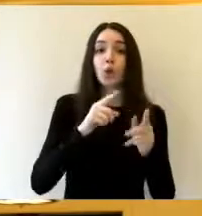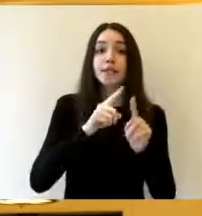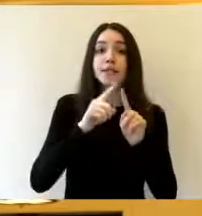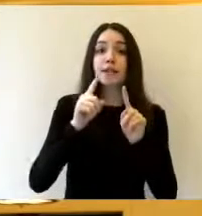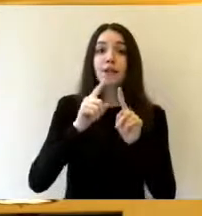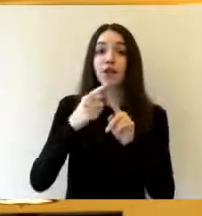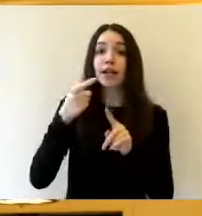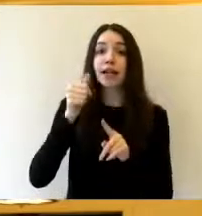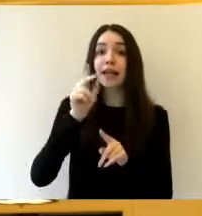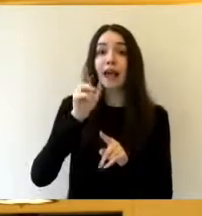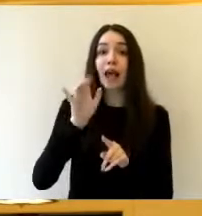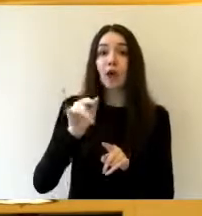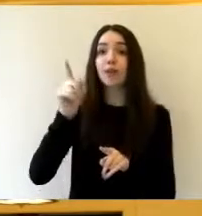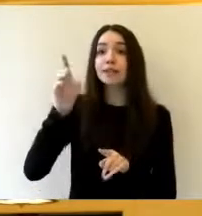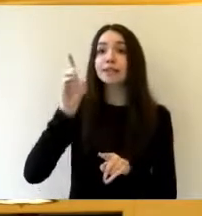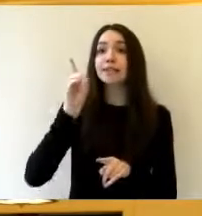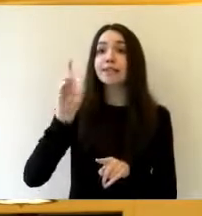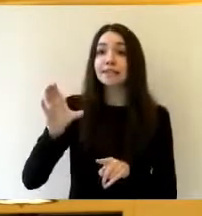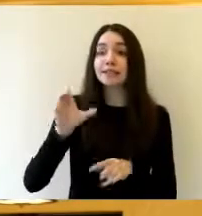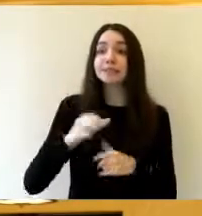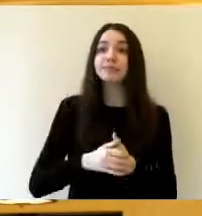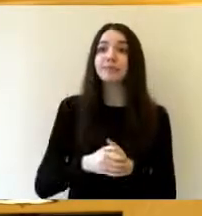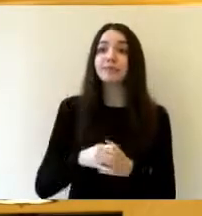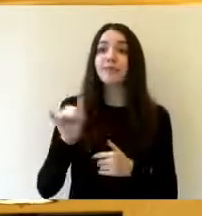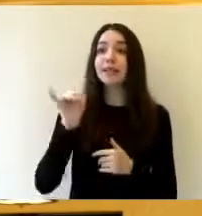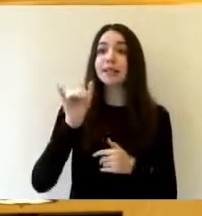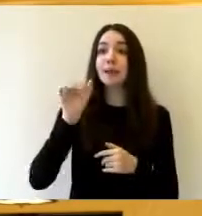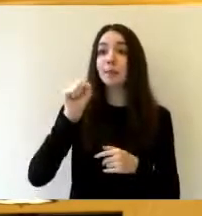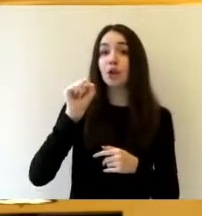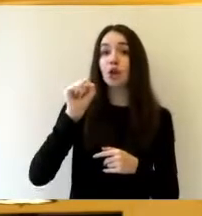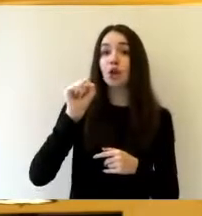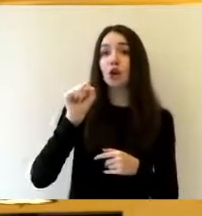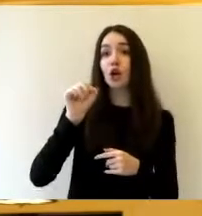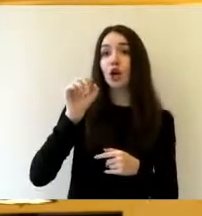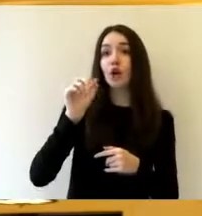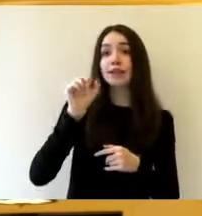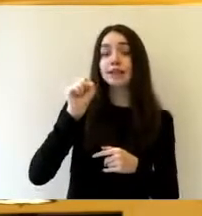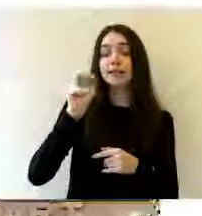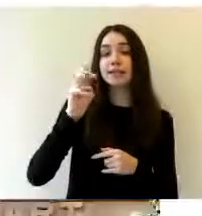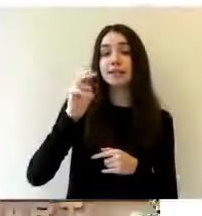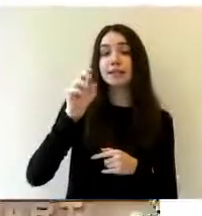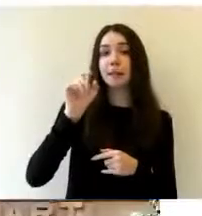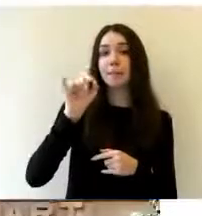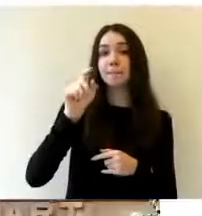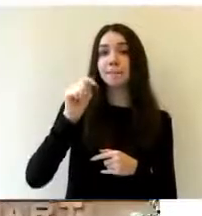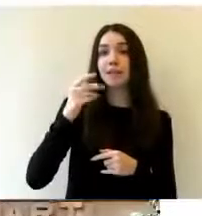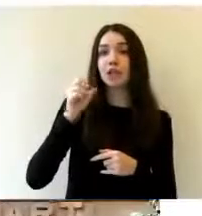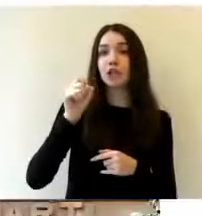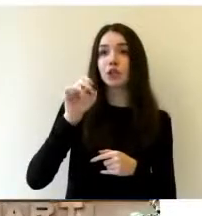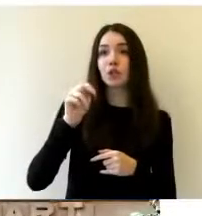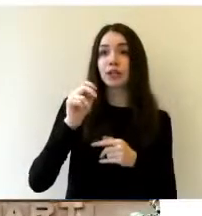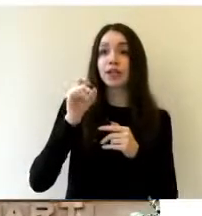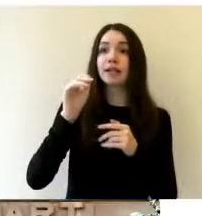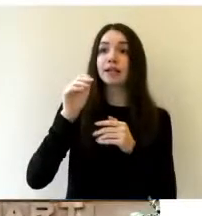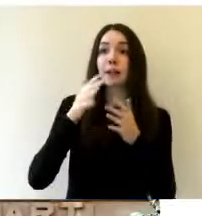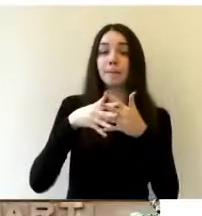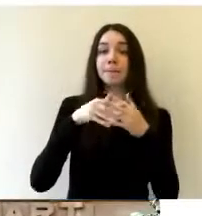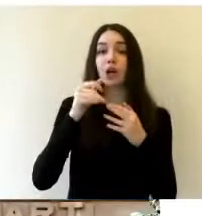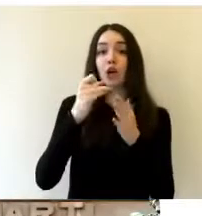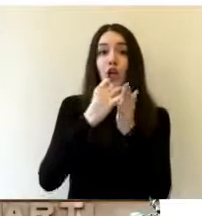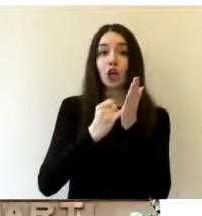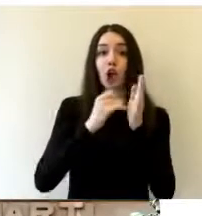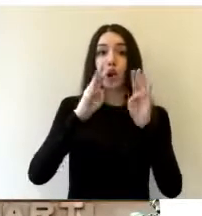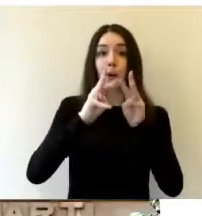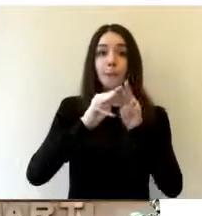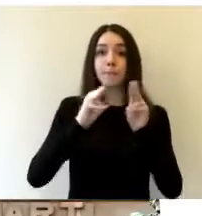the Smithsonian American Art Museum's collection, and in this building here, which is itself, of course, a monument. I mean, it has "dedicated to art"